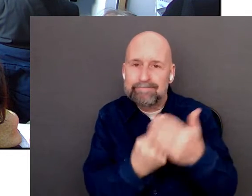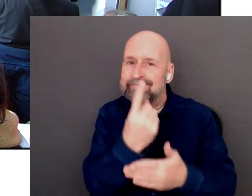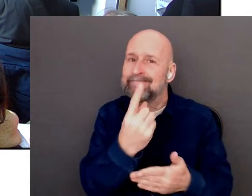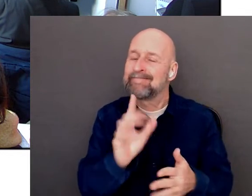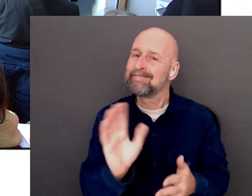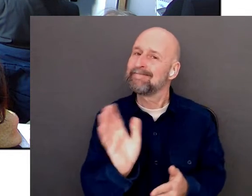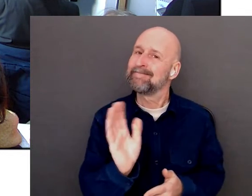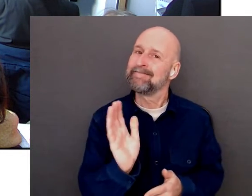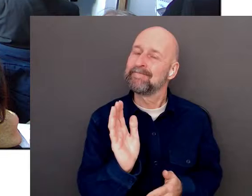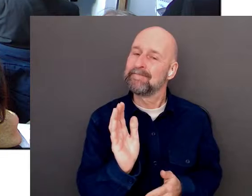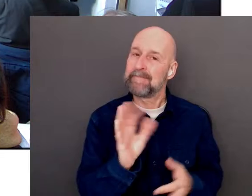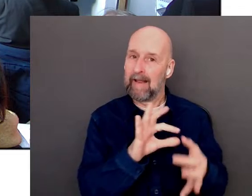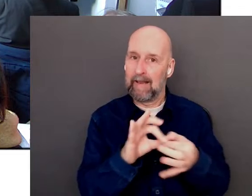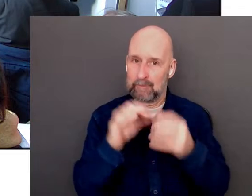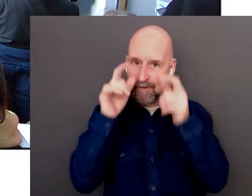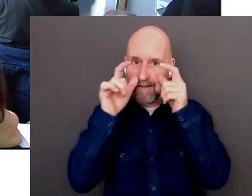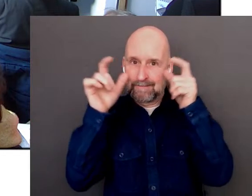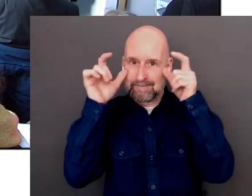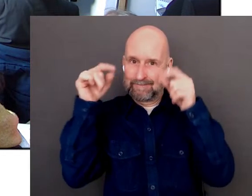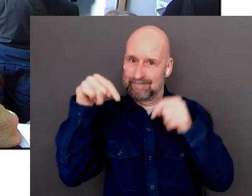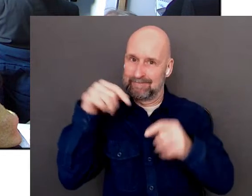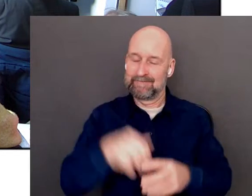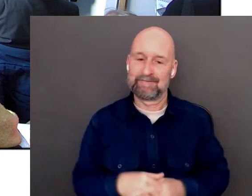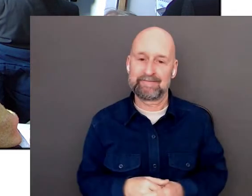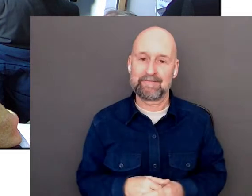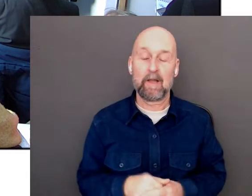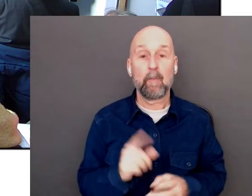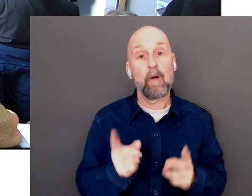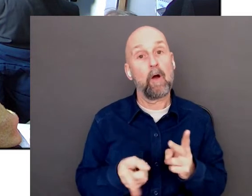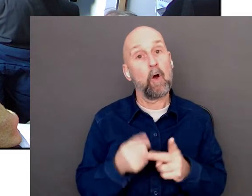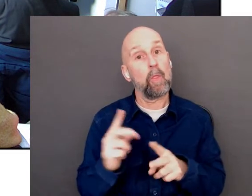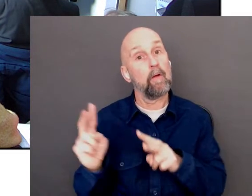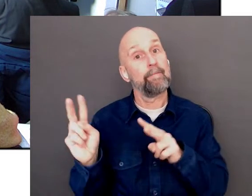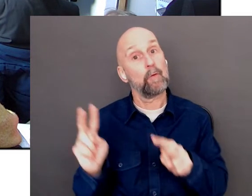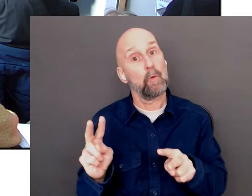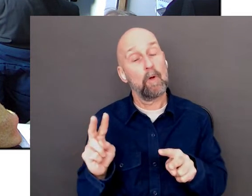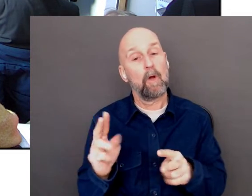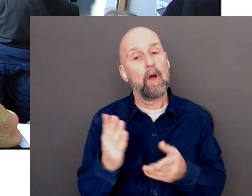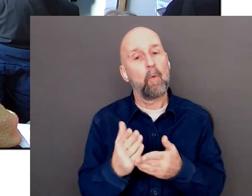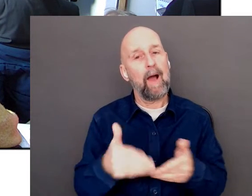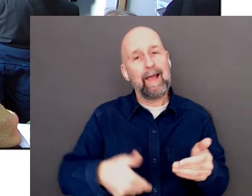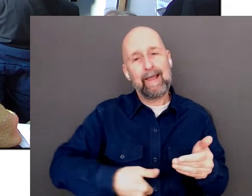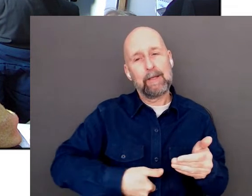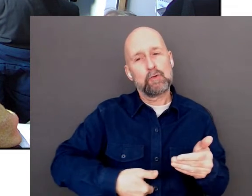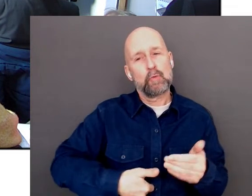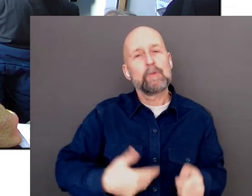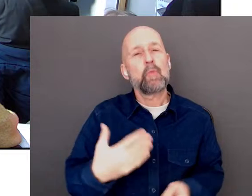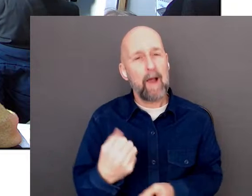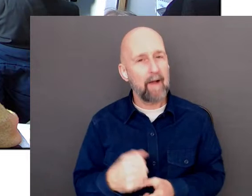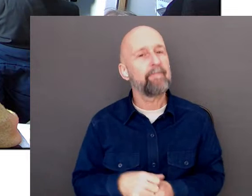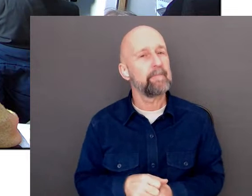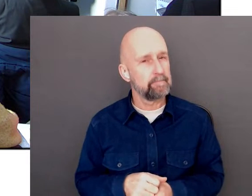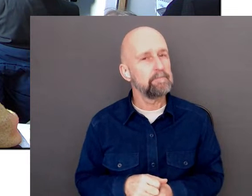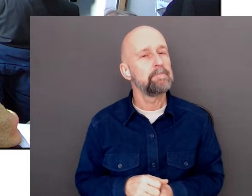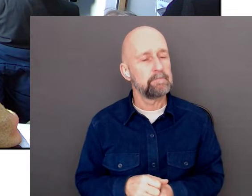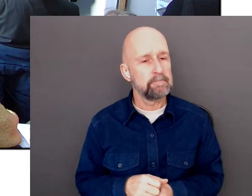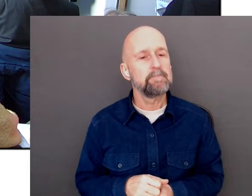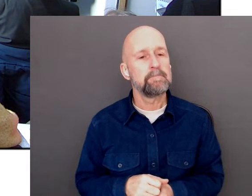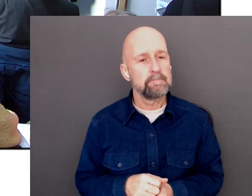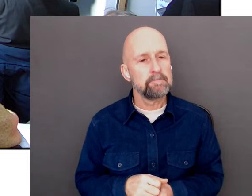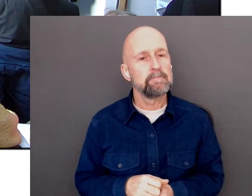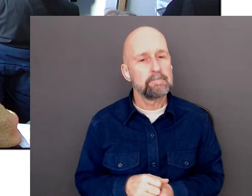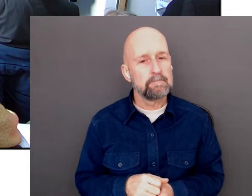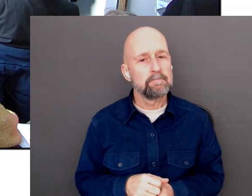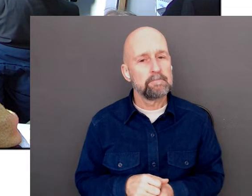But on the other hand, we have some kind of intuition most of the time that are, I wouldn't say like